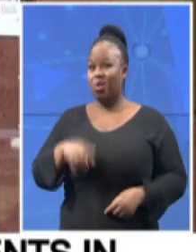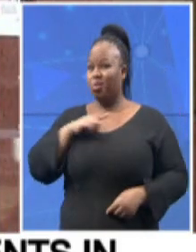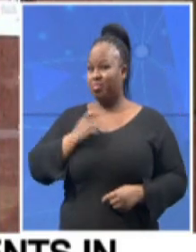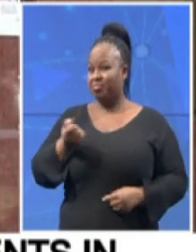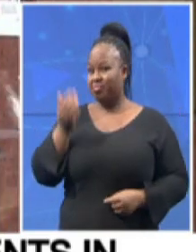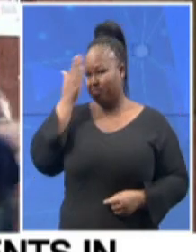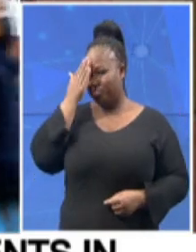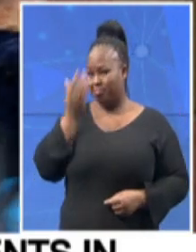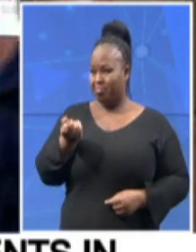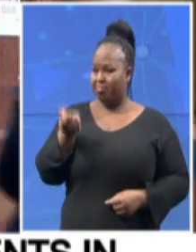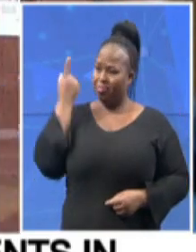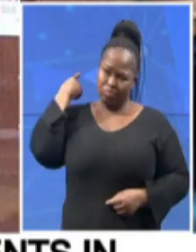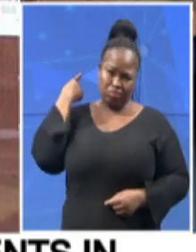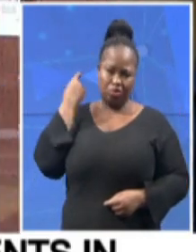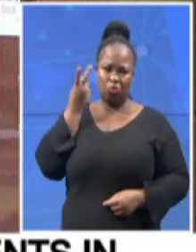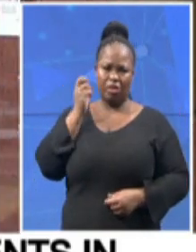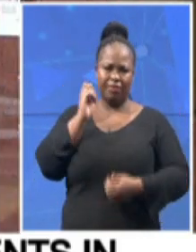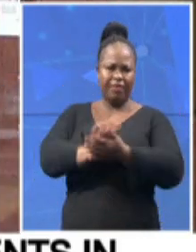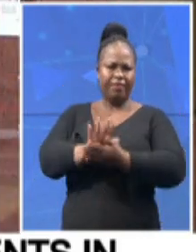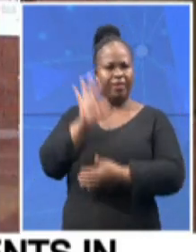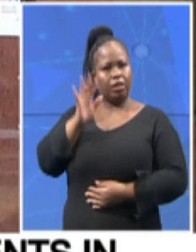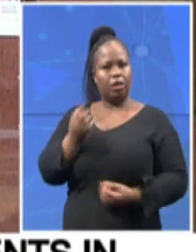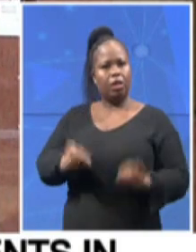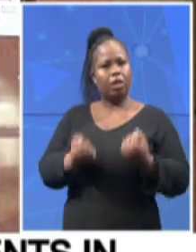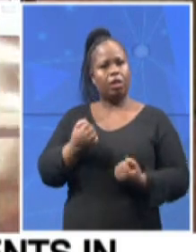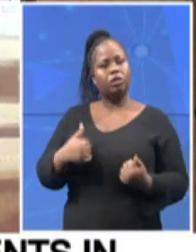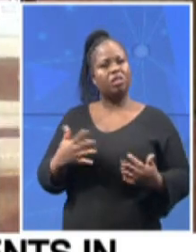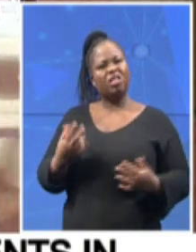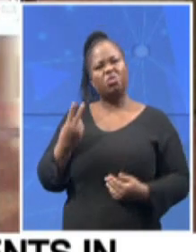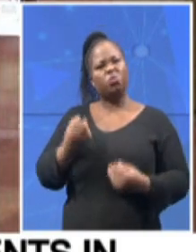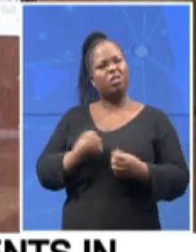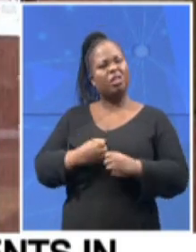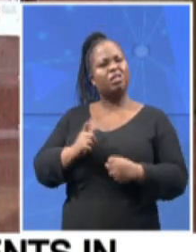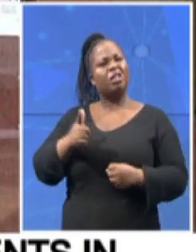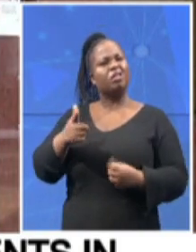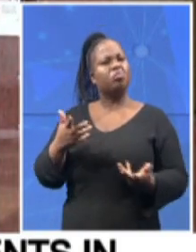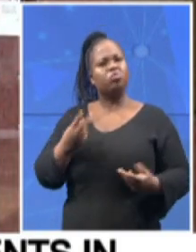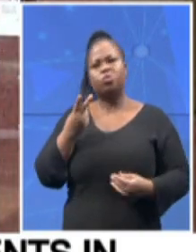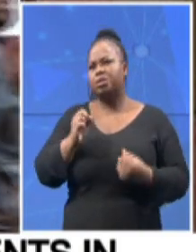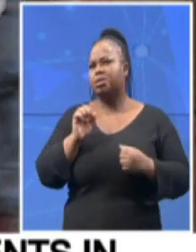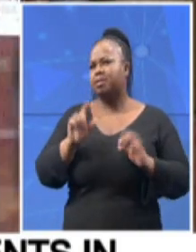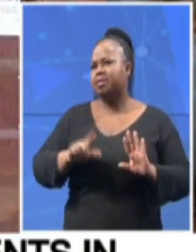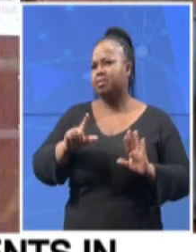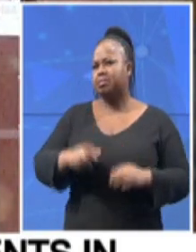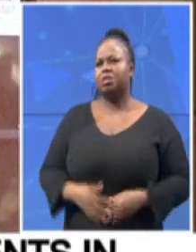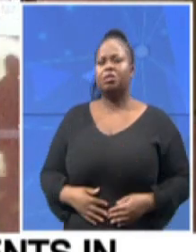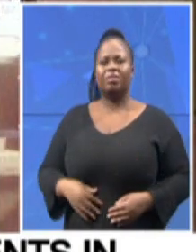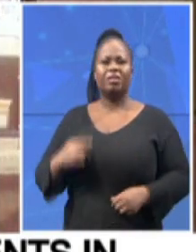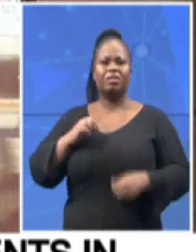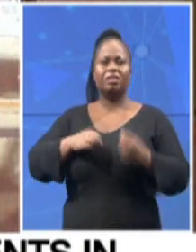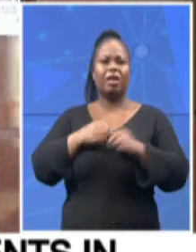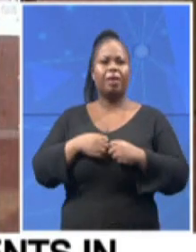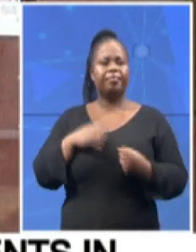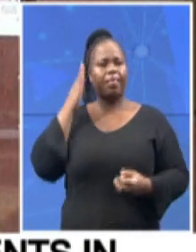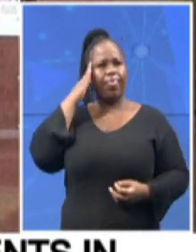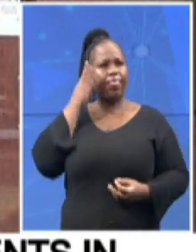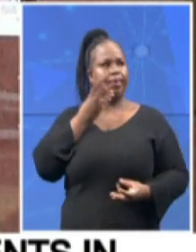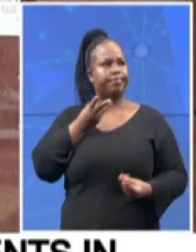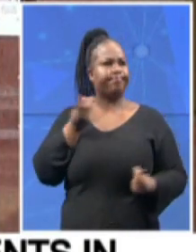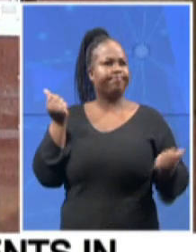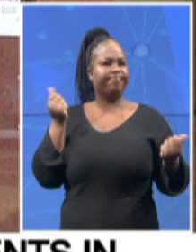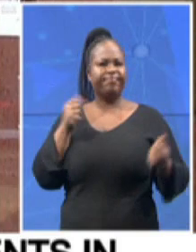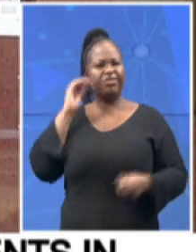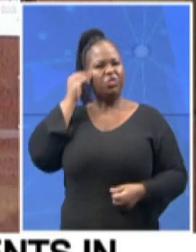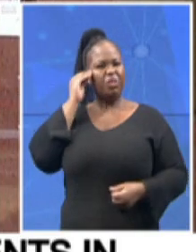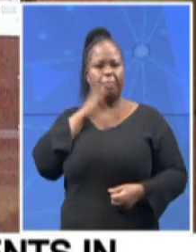in 2015 and trial only started 2 years later in 2017. So over time, interest in the matter started